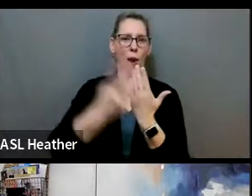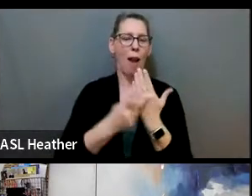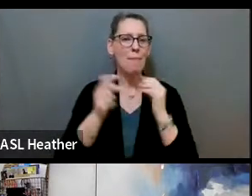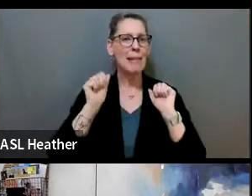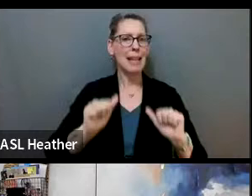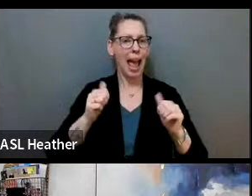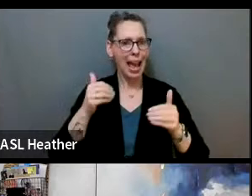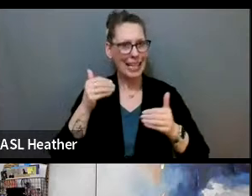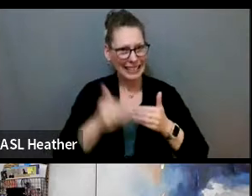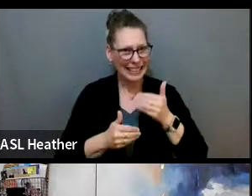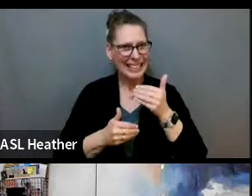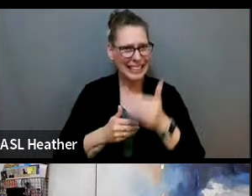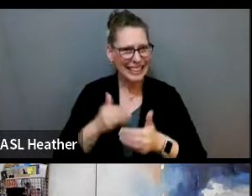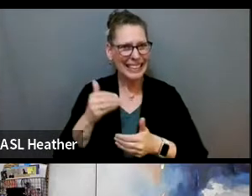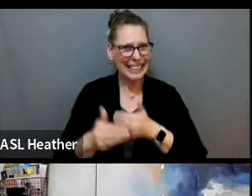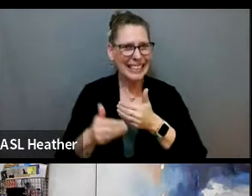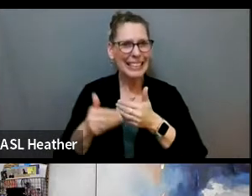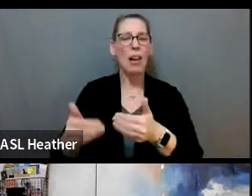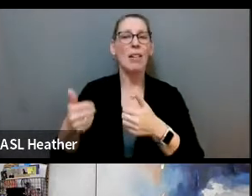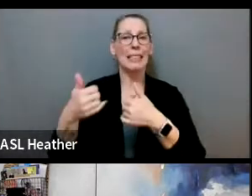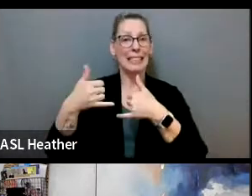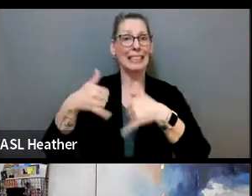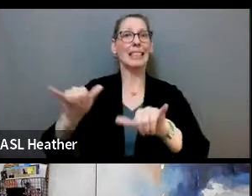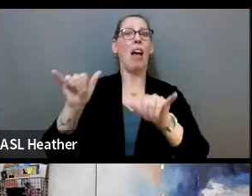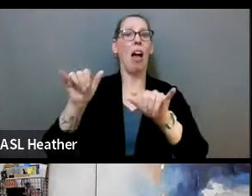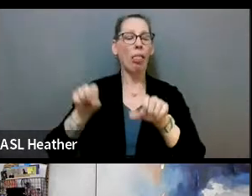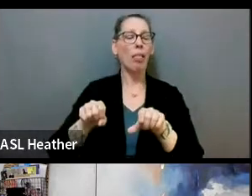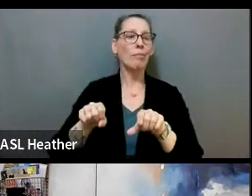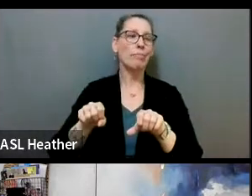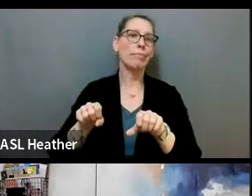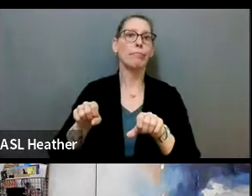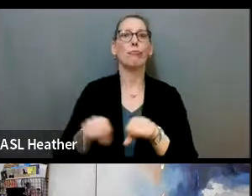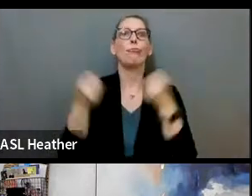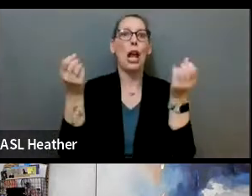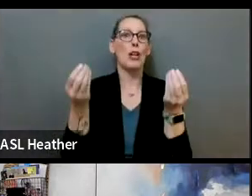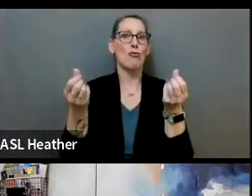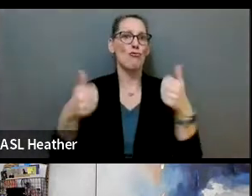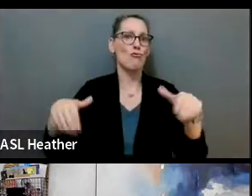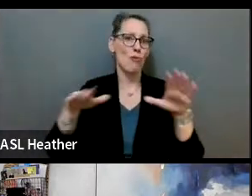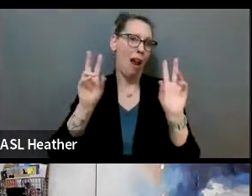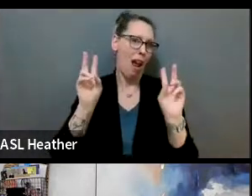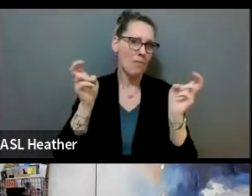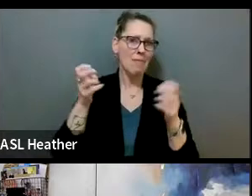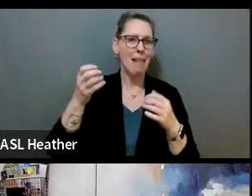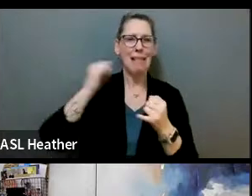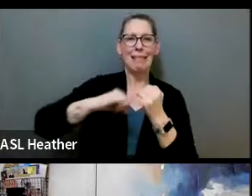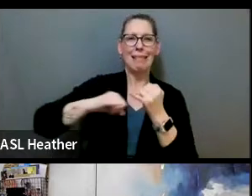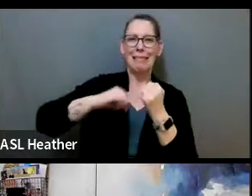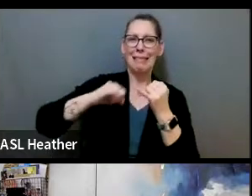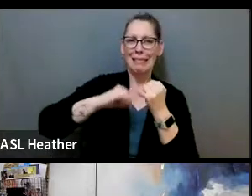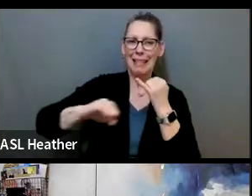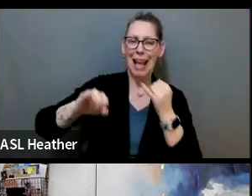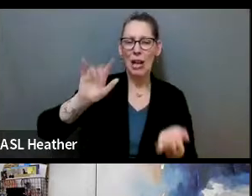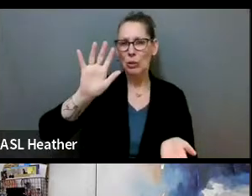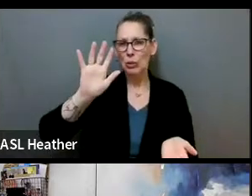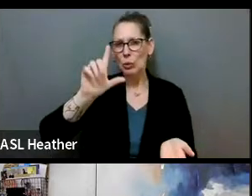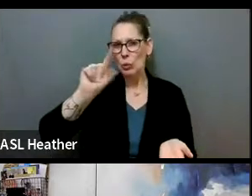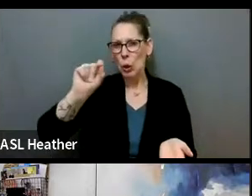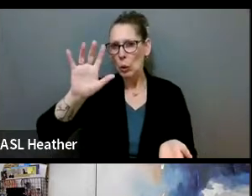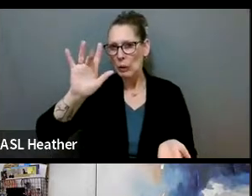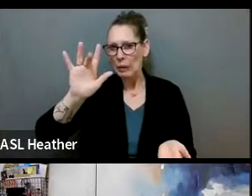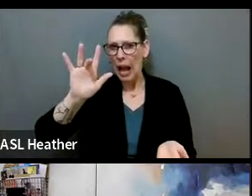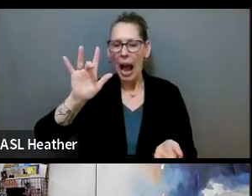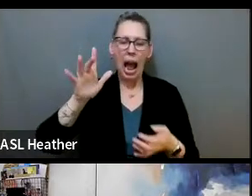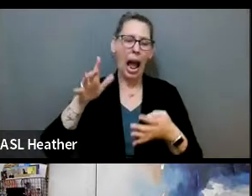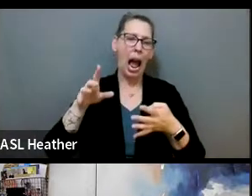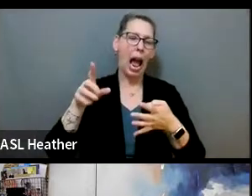forward into that space and still break ground in late 2025, early 2026. We